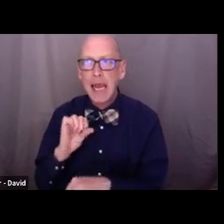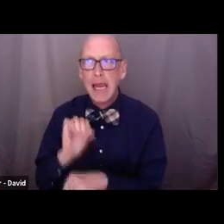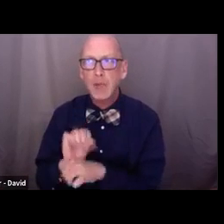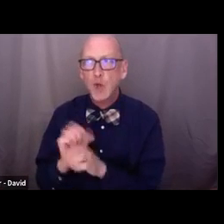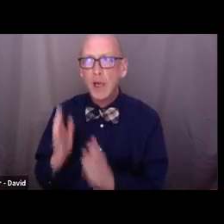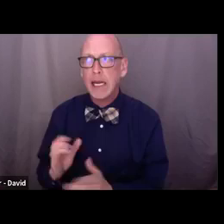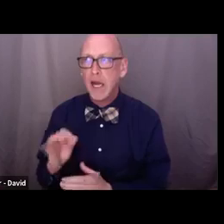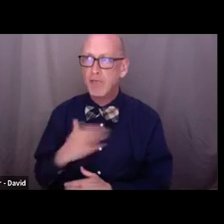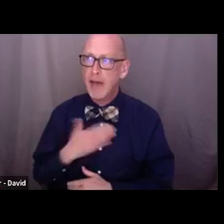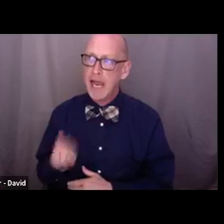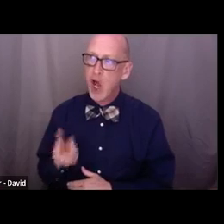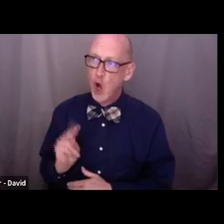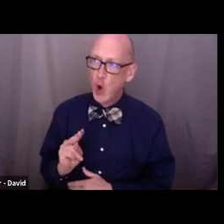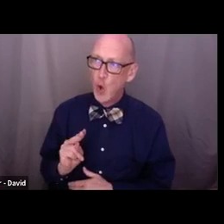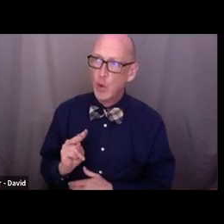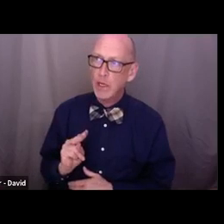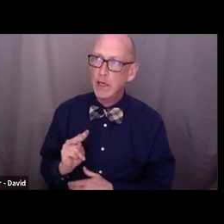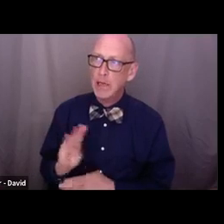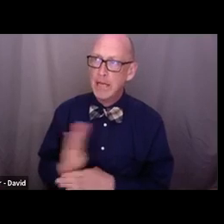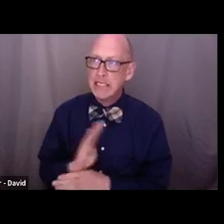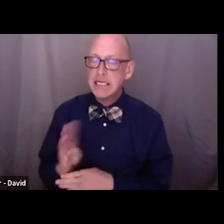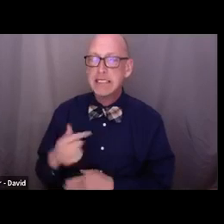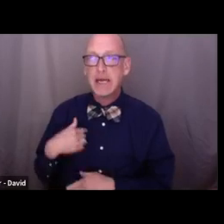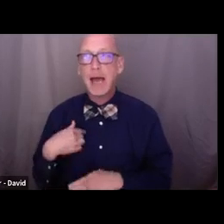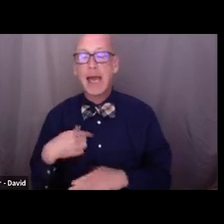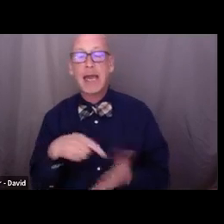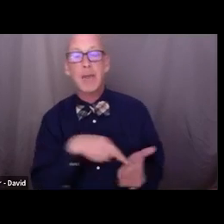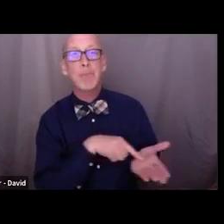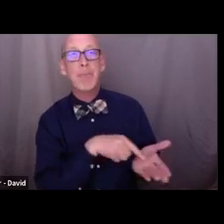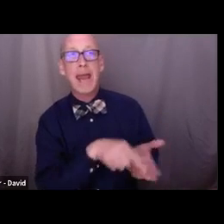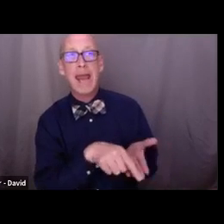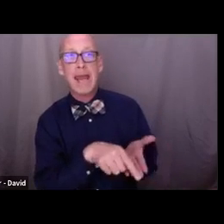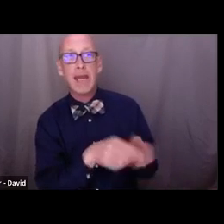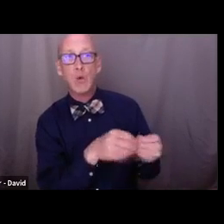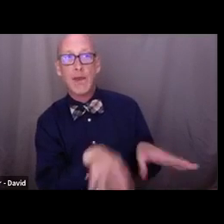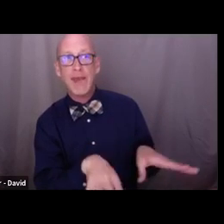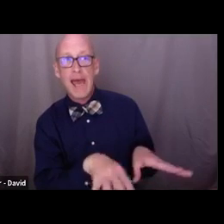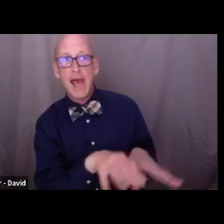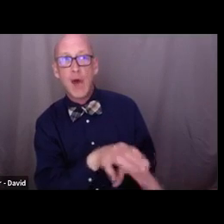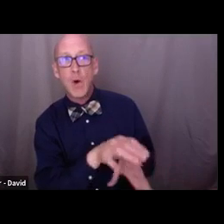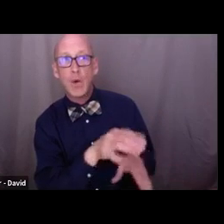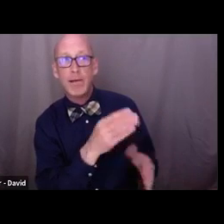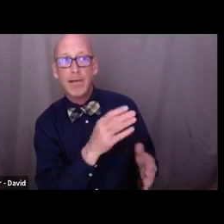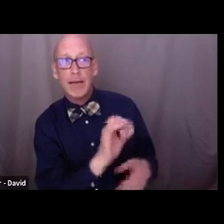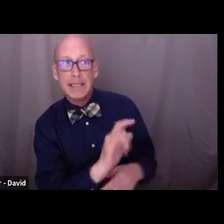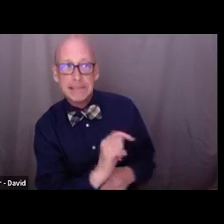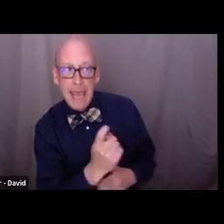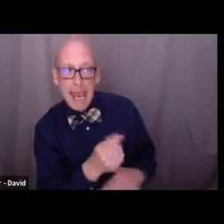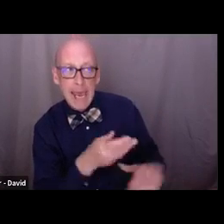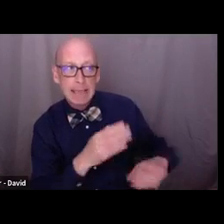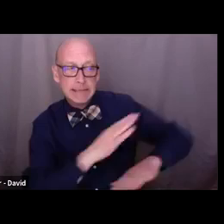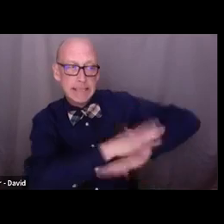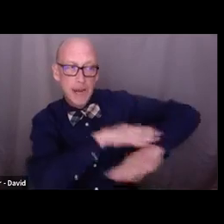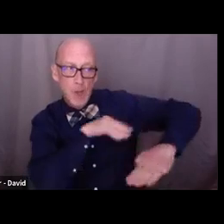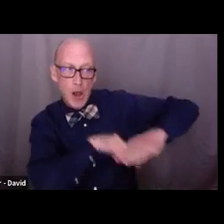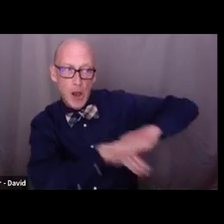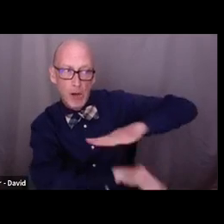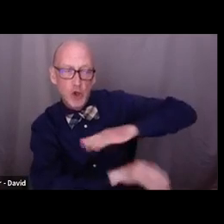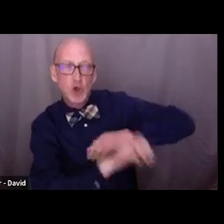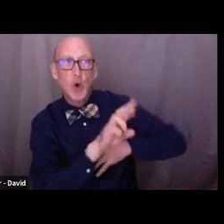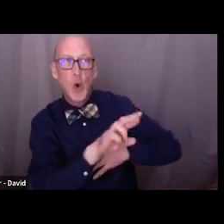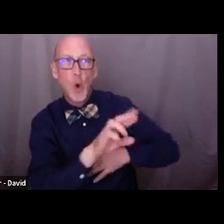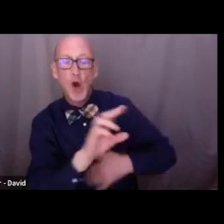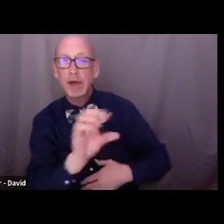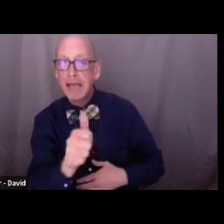business? Am I paying people under the table? Am I 1099ing people? Am I doing a lot of different things?